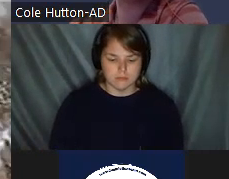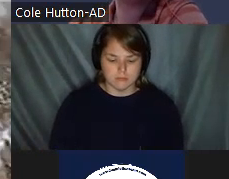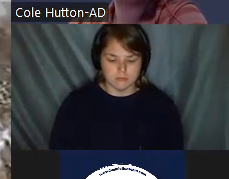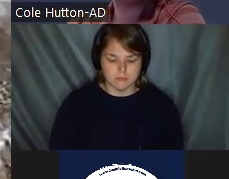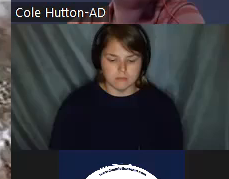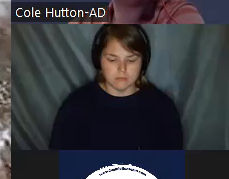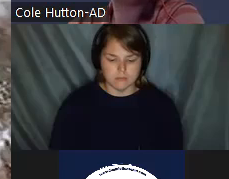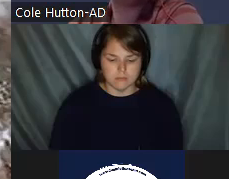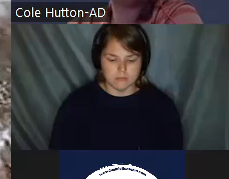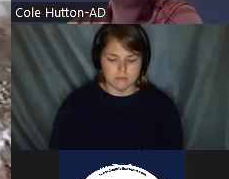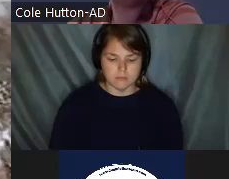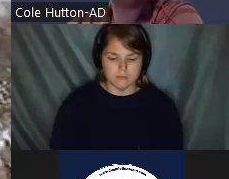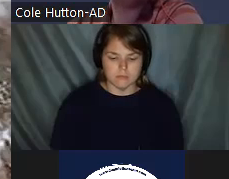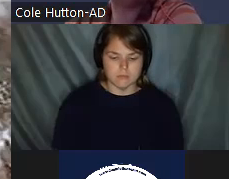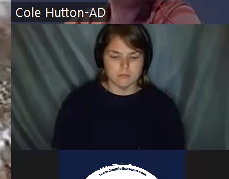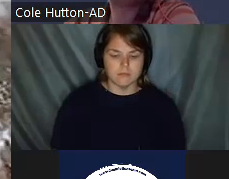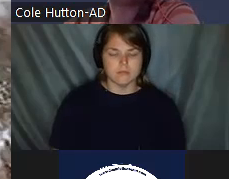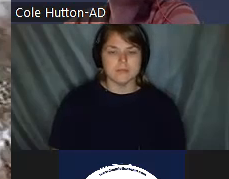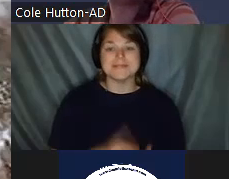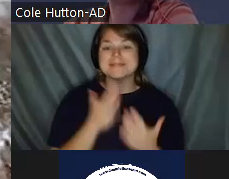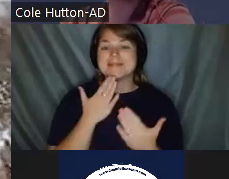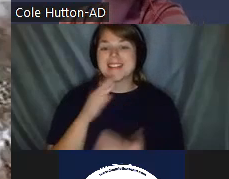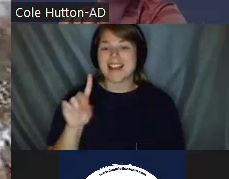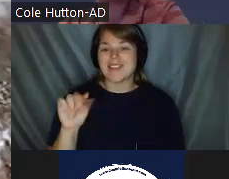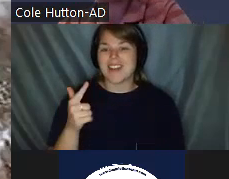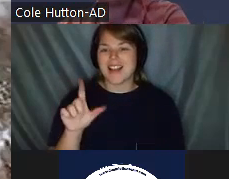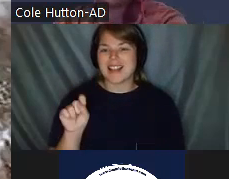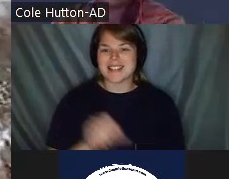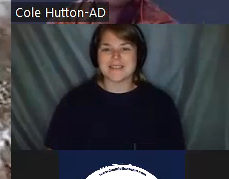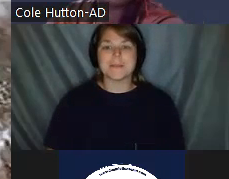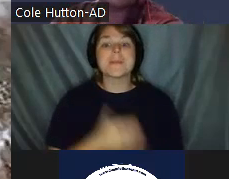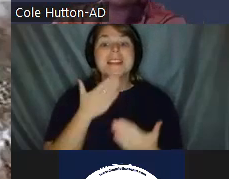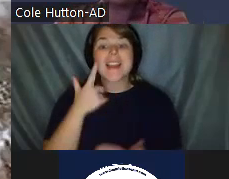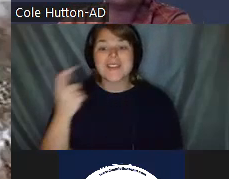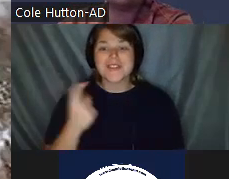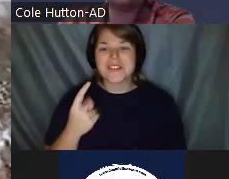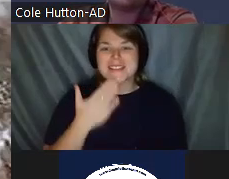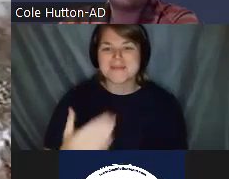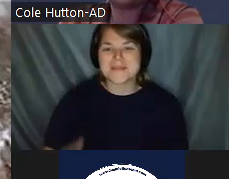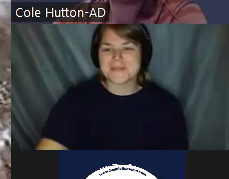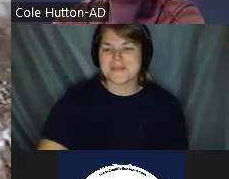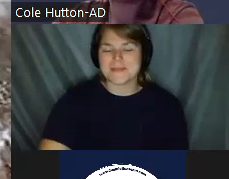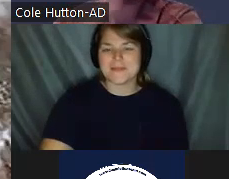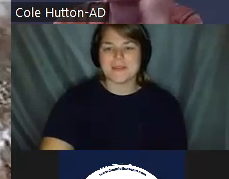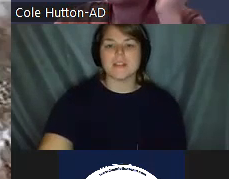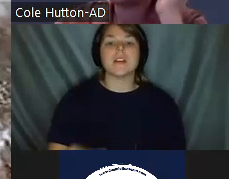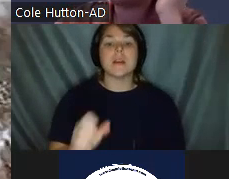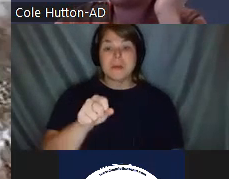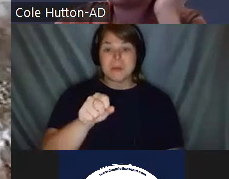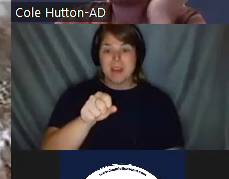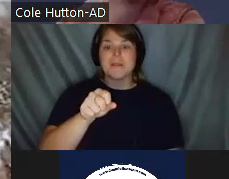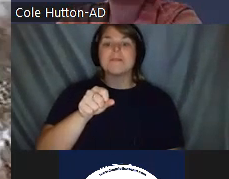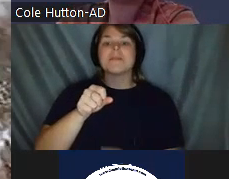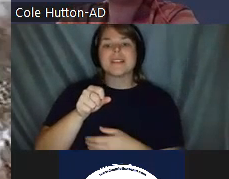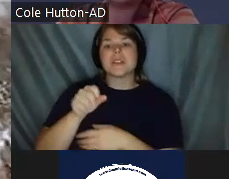you. Thanks, Douglas. Thank you for your question. So yeah, next, like